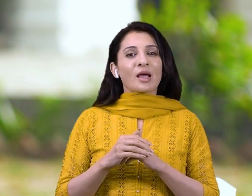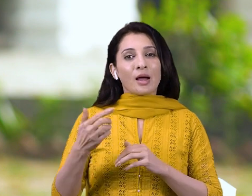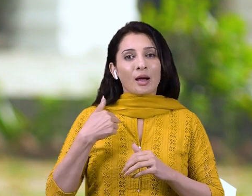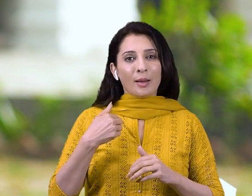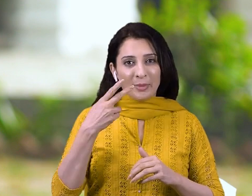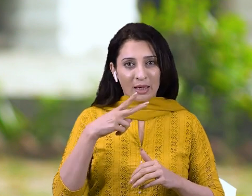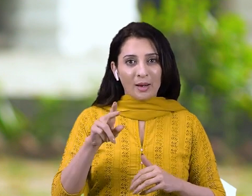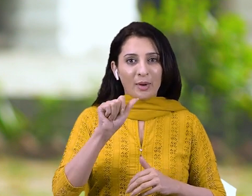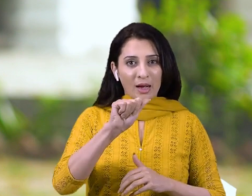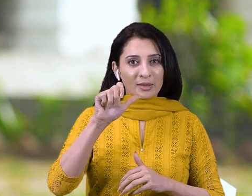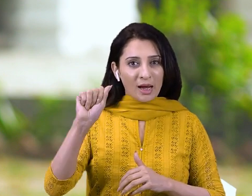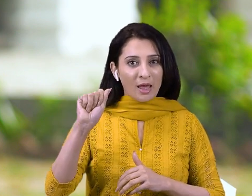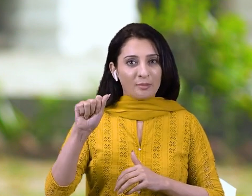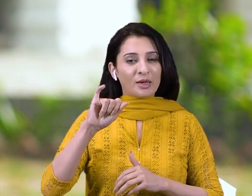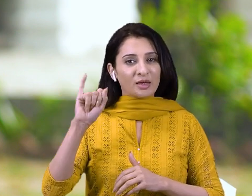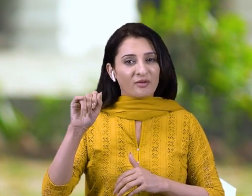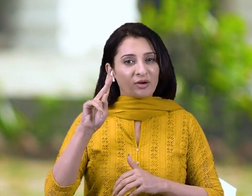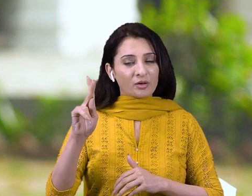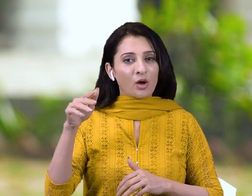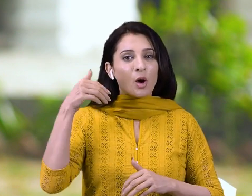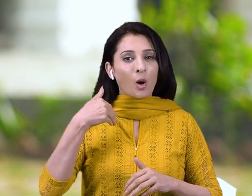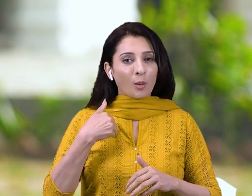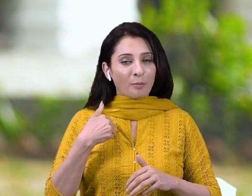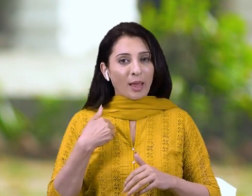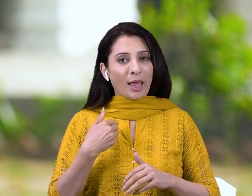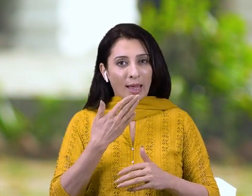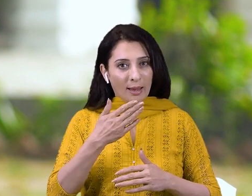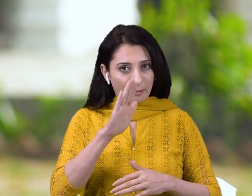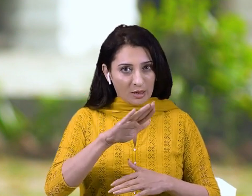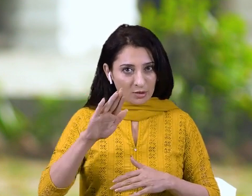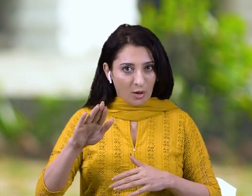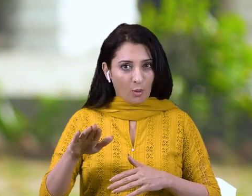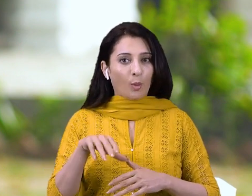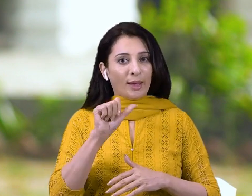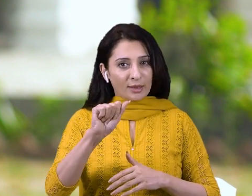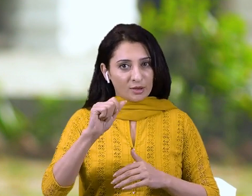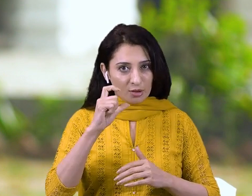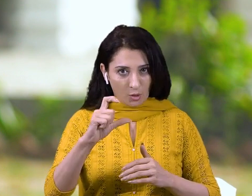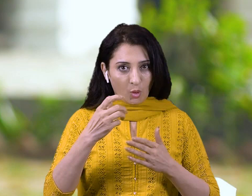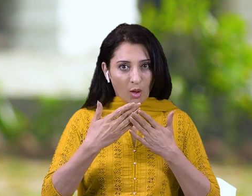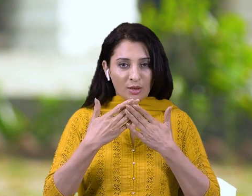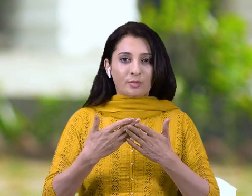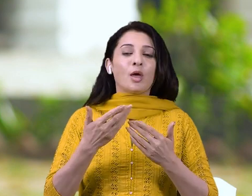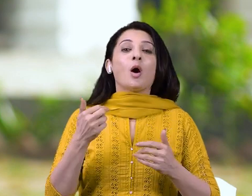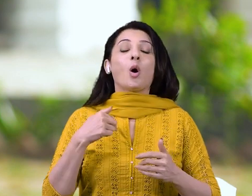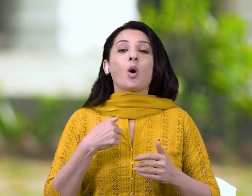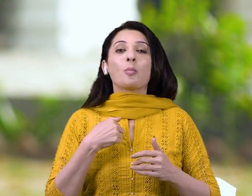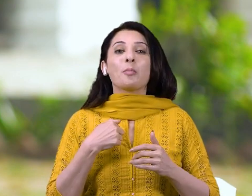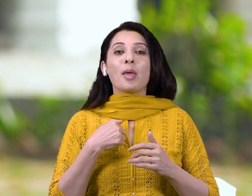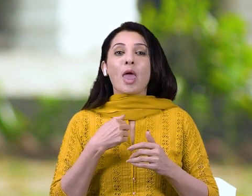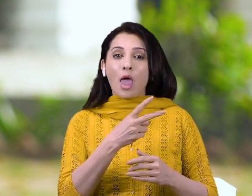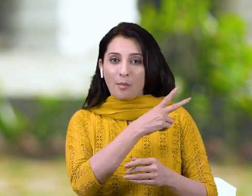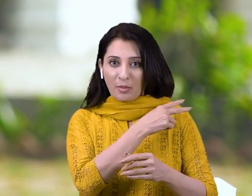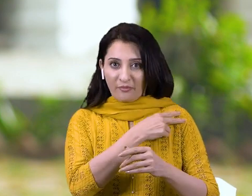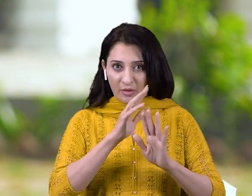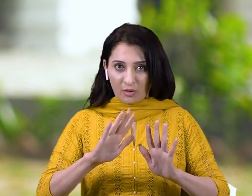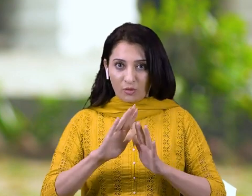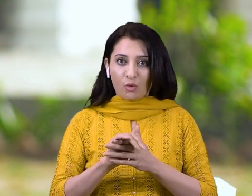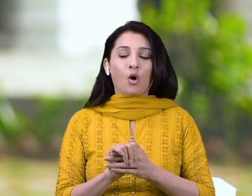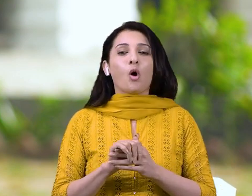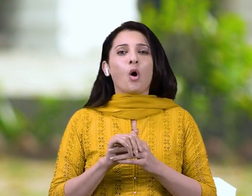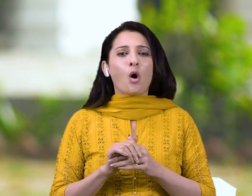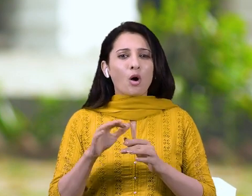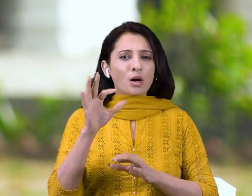Assalamu alaikum everyone. My name is Aadil Ahmad Irfan Khan. I'm currently a student in Aitchison College. I'm serving as a college prefect and extension